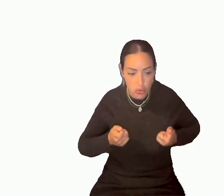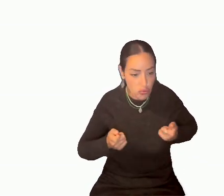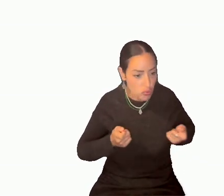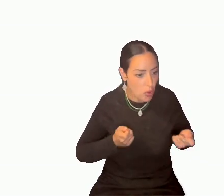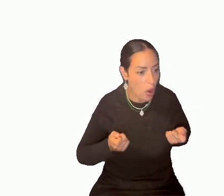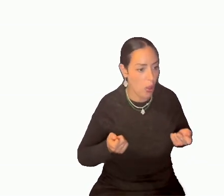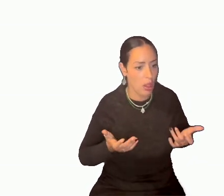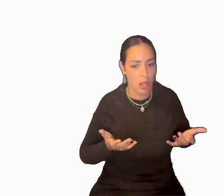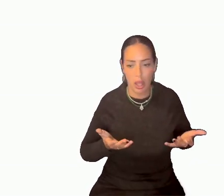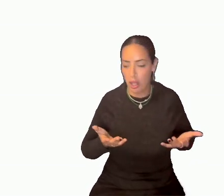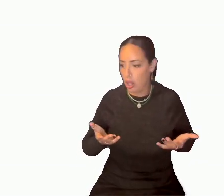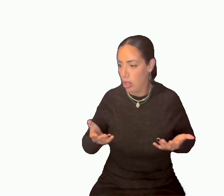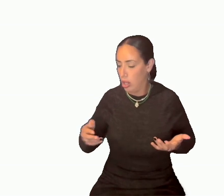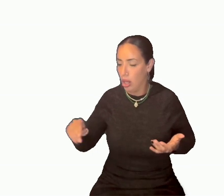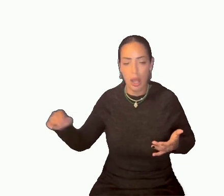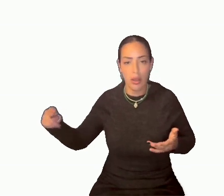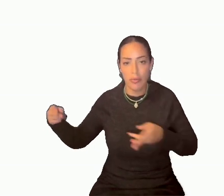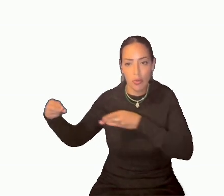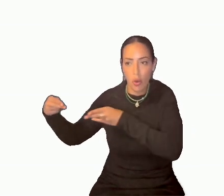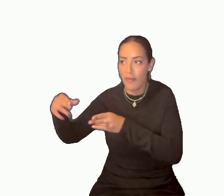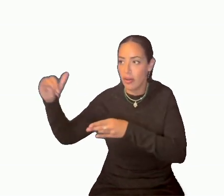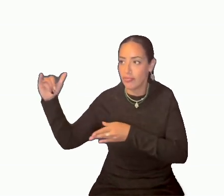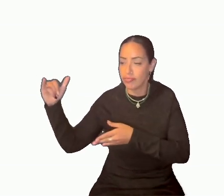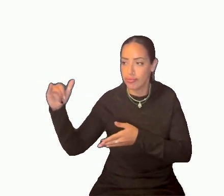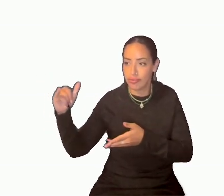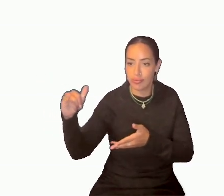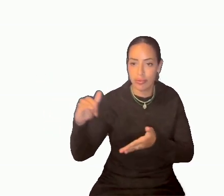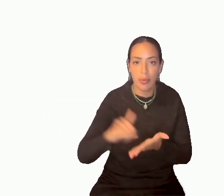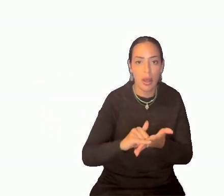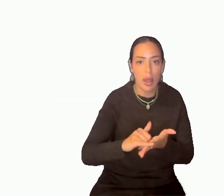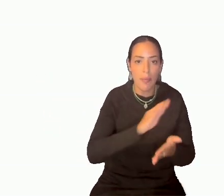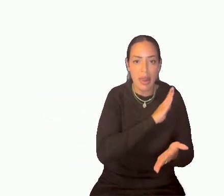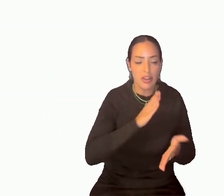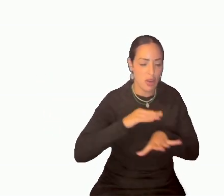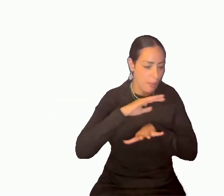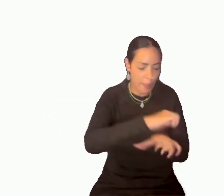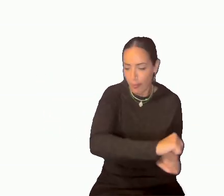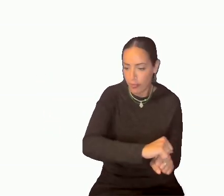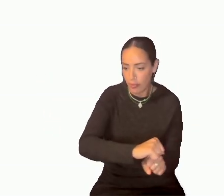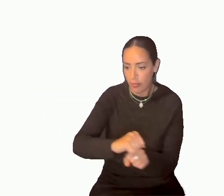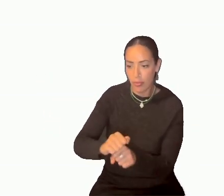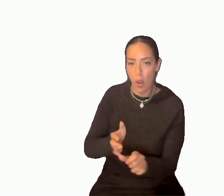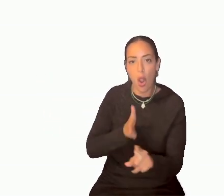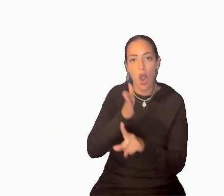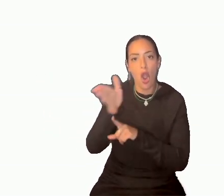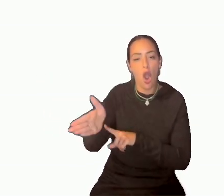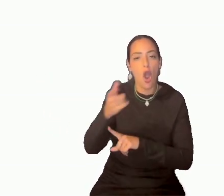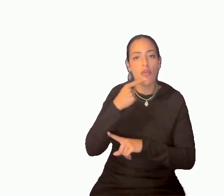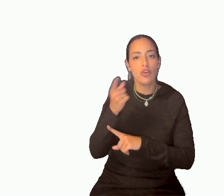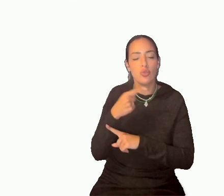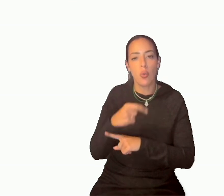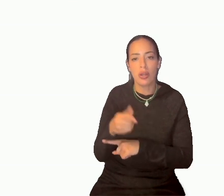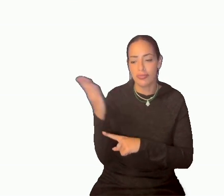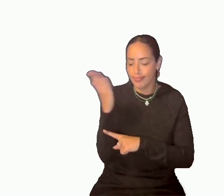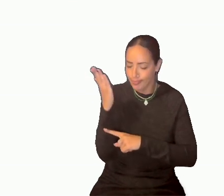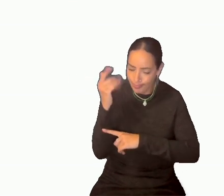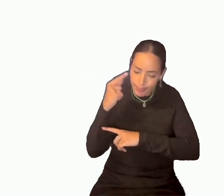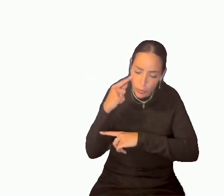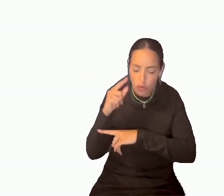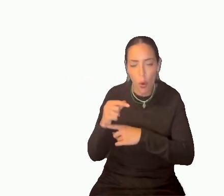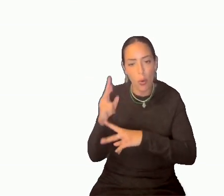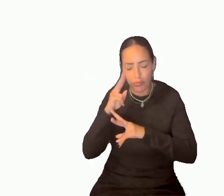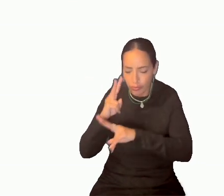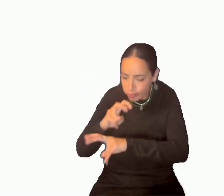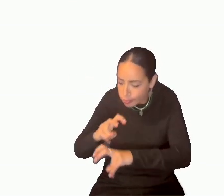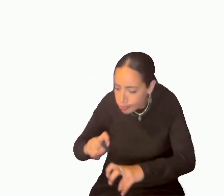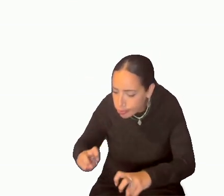situation, because when he'd been brought home, the military had swept his body away, taken it off to the pathologist and were controlling when I could see